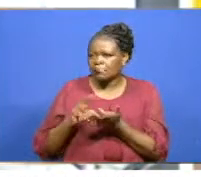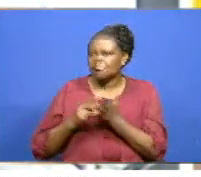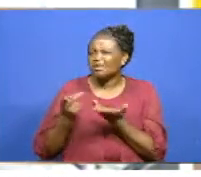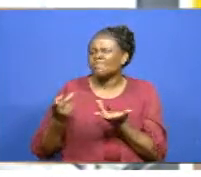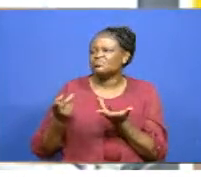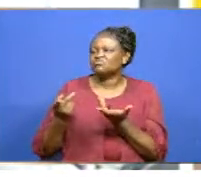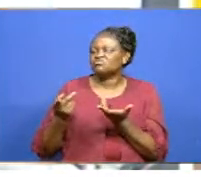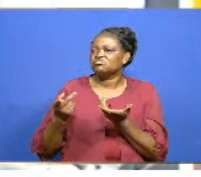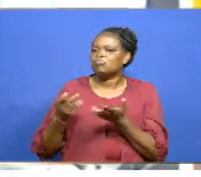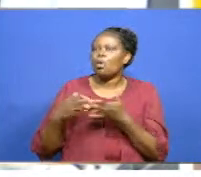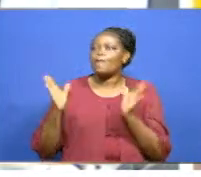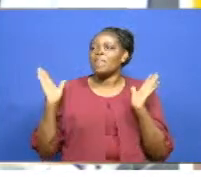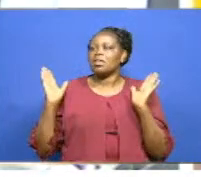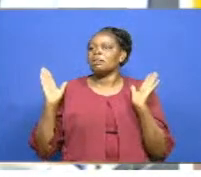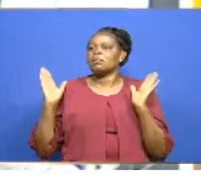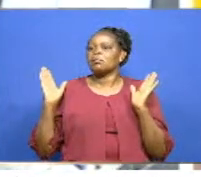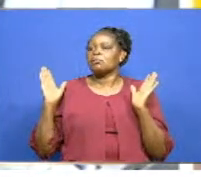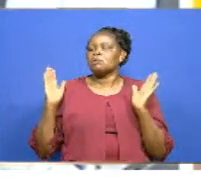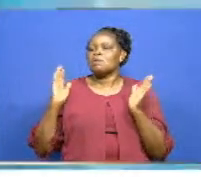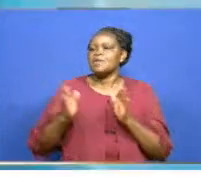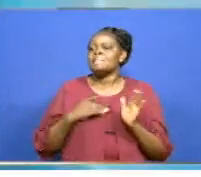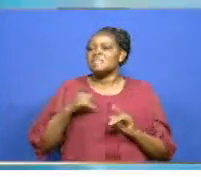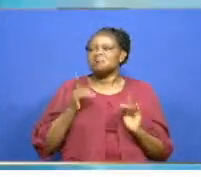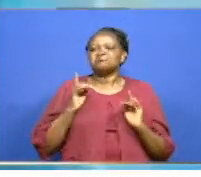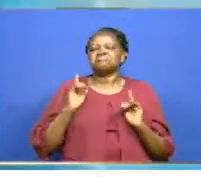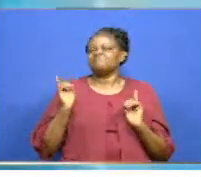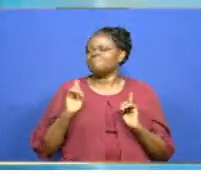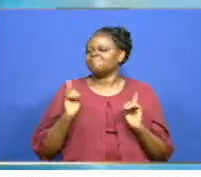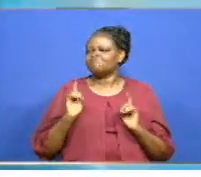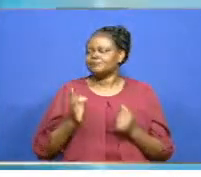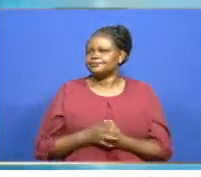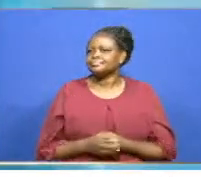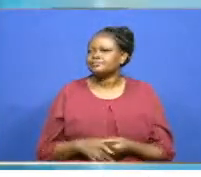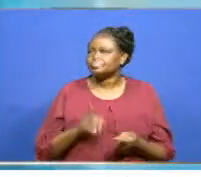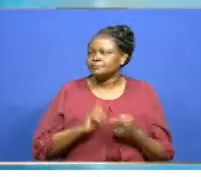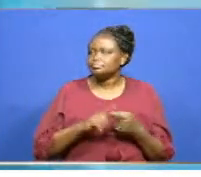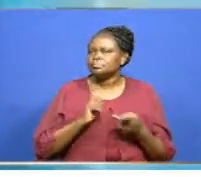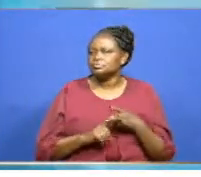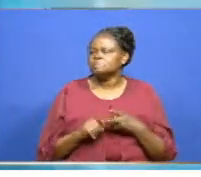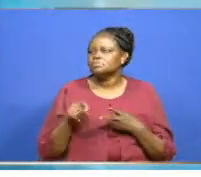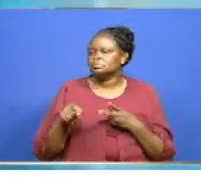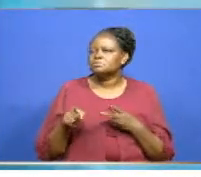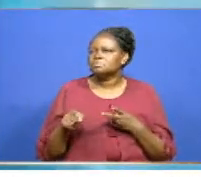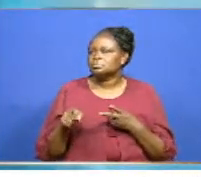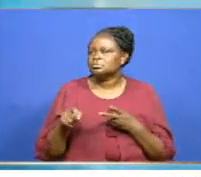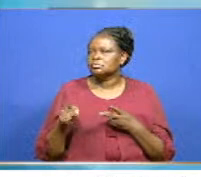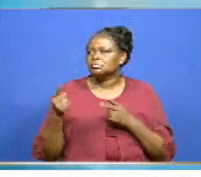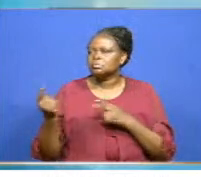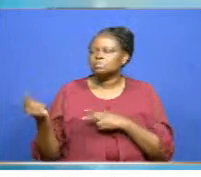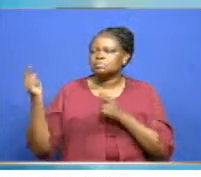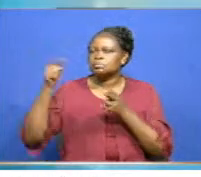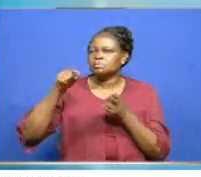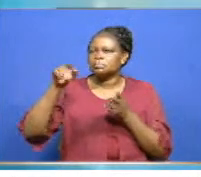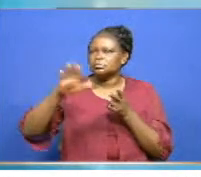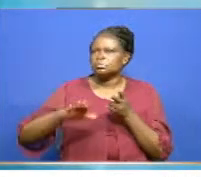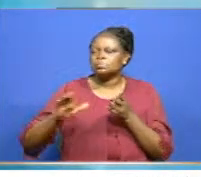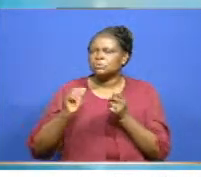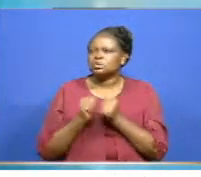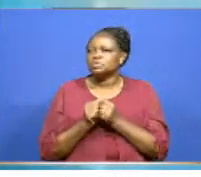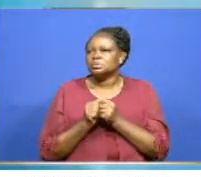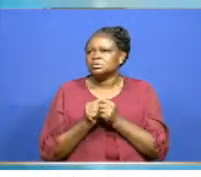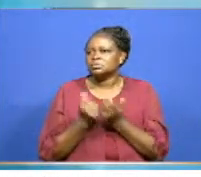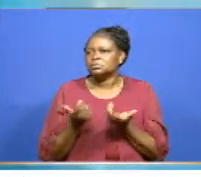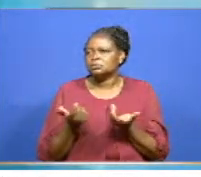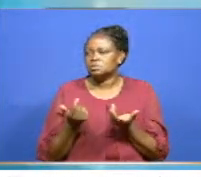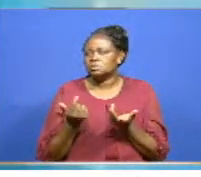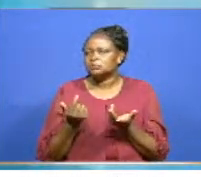brush open, unravel the feathers. And number two, he's coming into a field with a different, he's branding